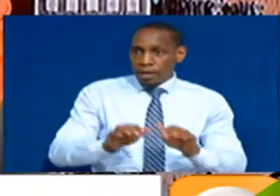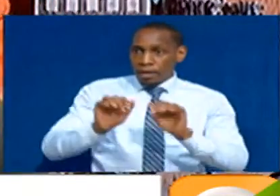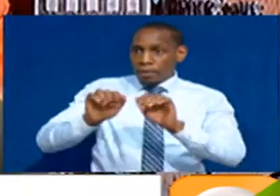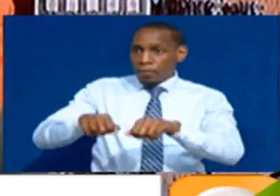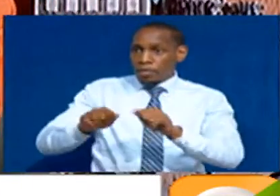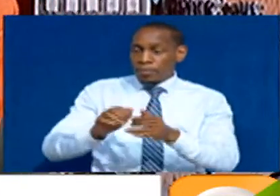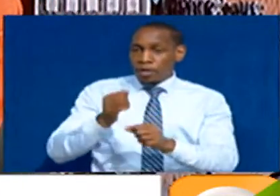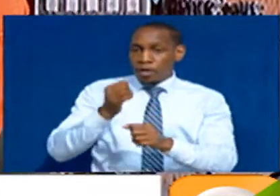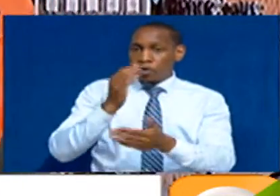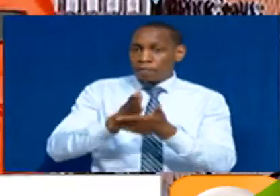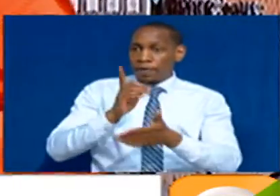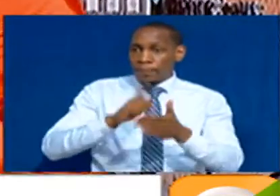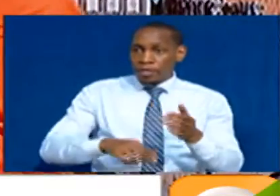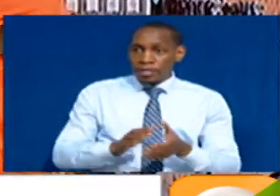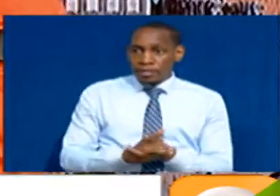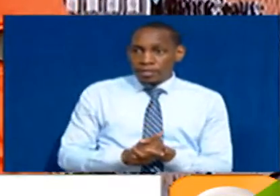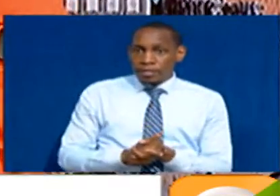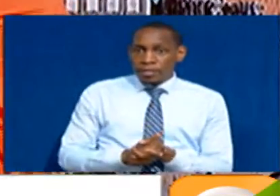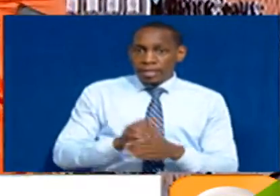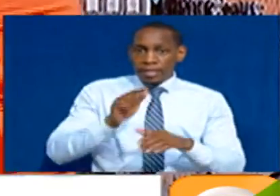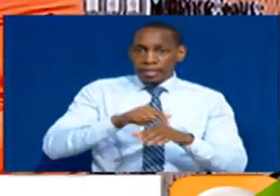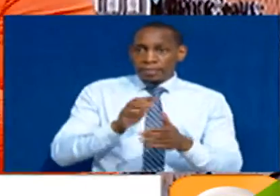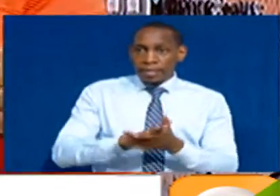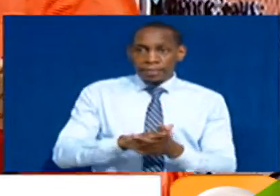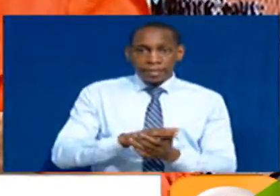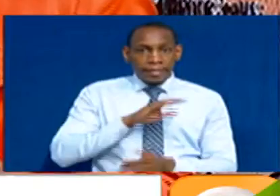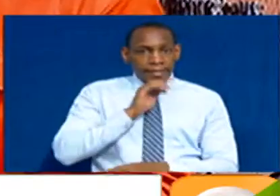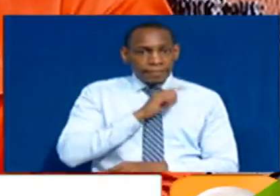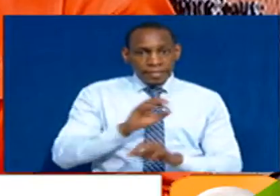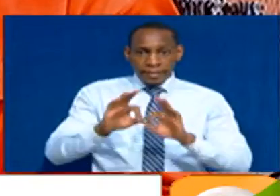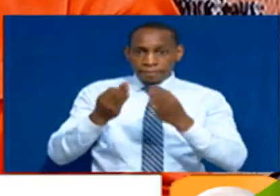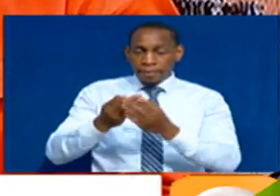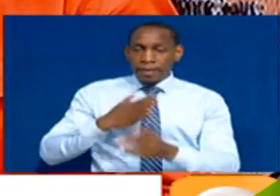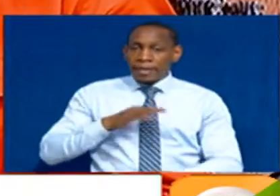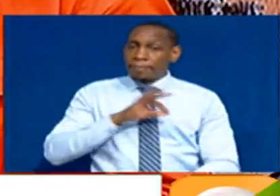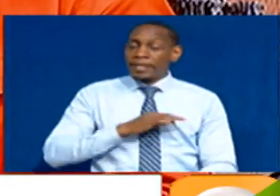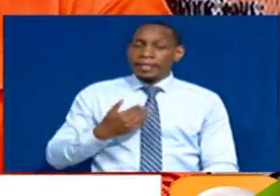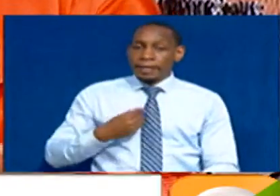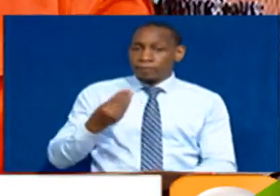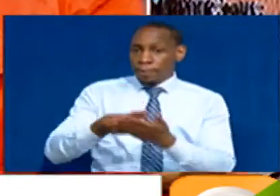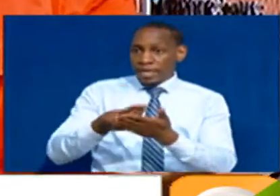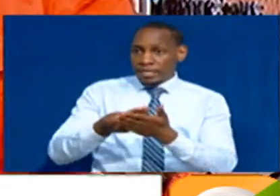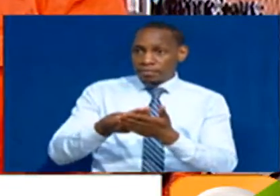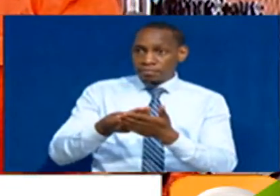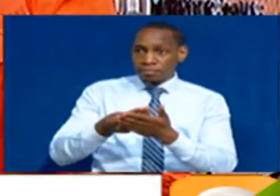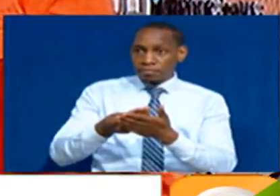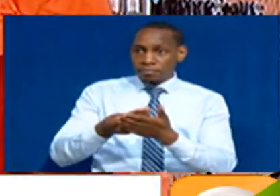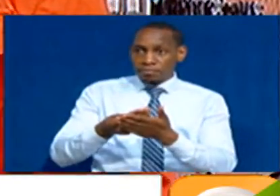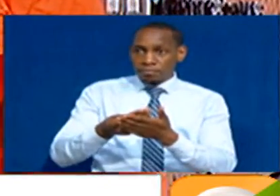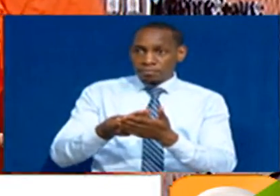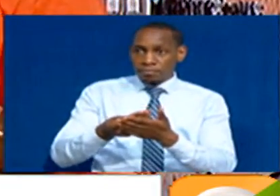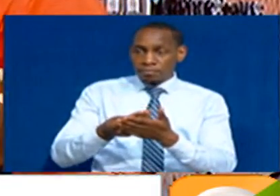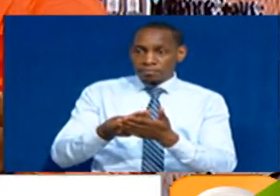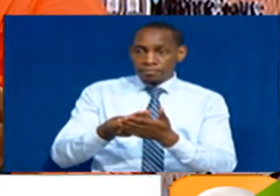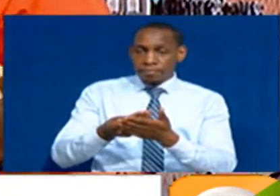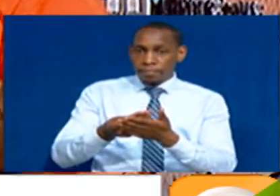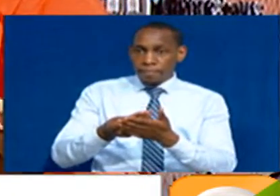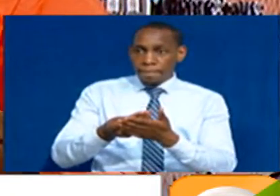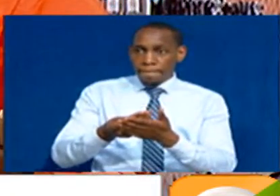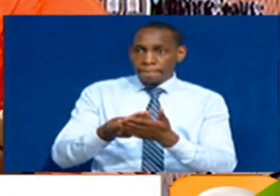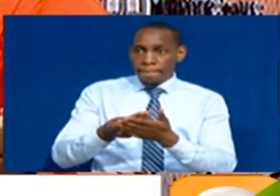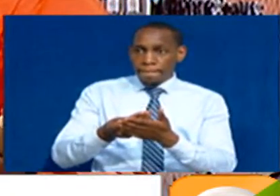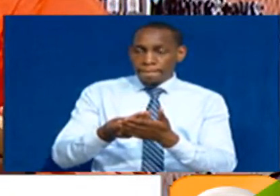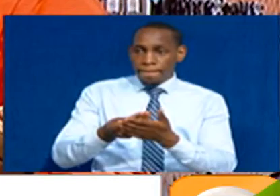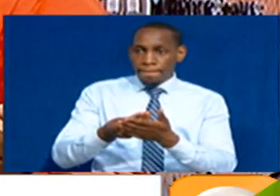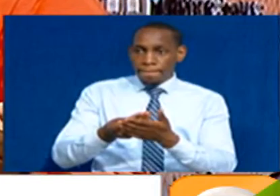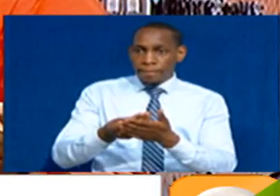then be able to make sure that when I'm gone, my family can be able to benefit from that money, you know, I shouldn't be